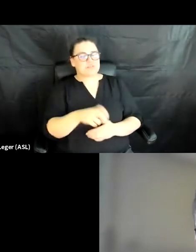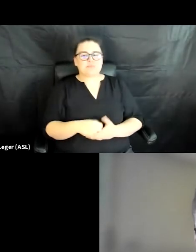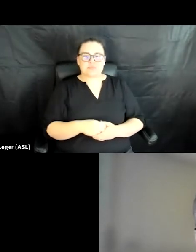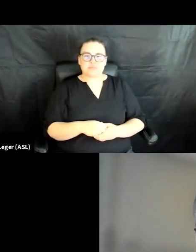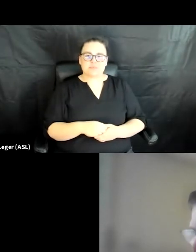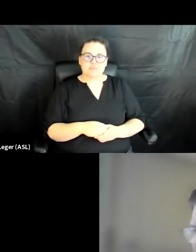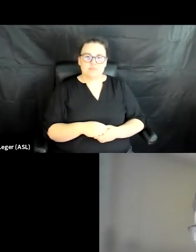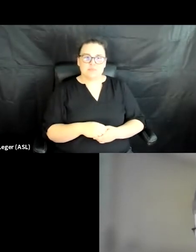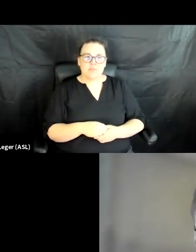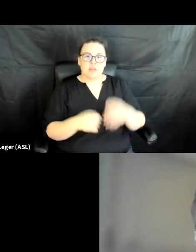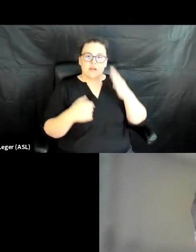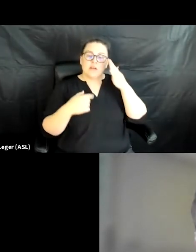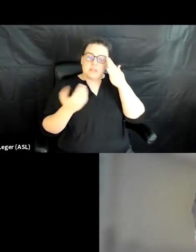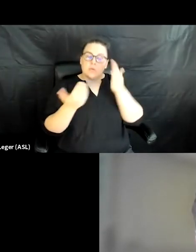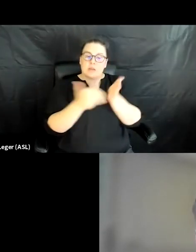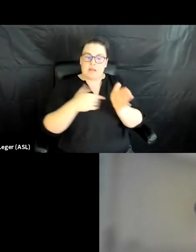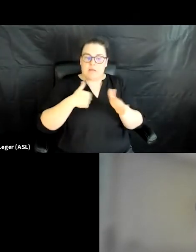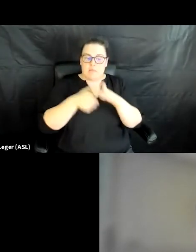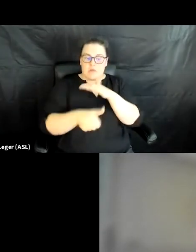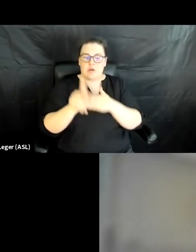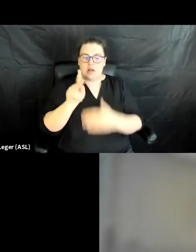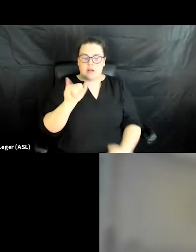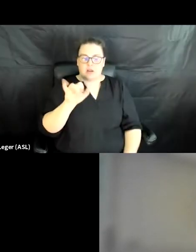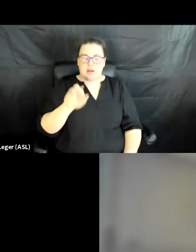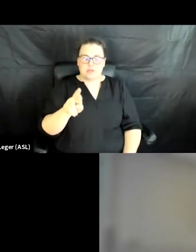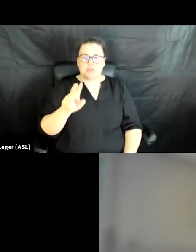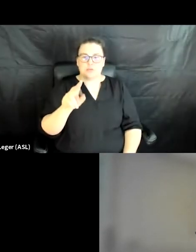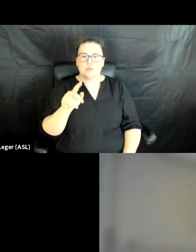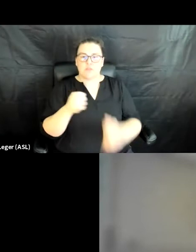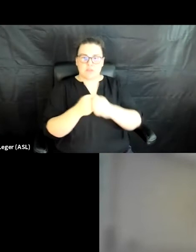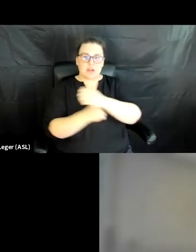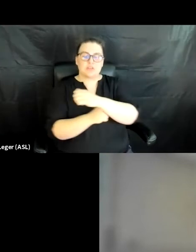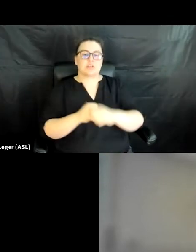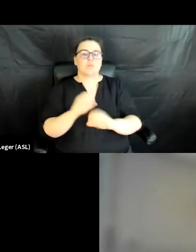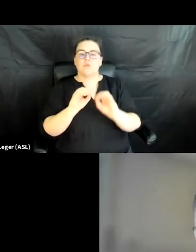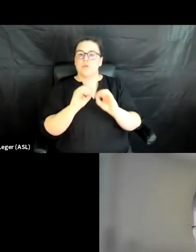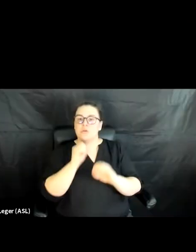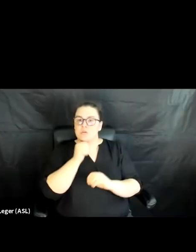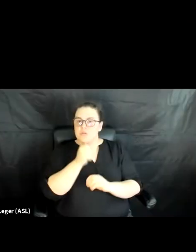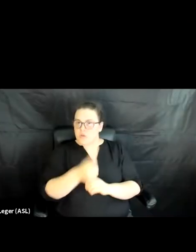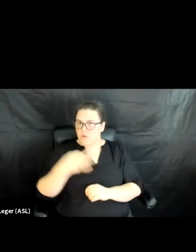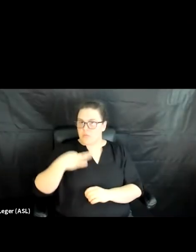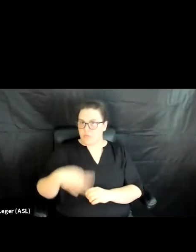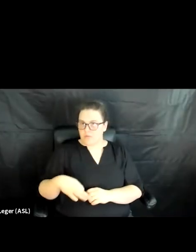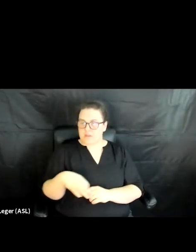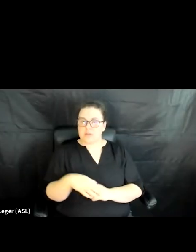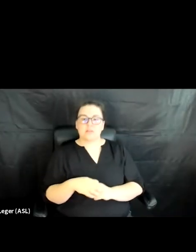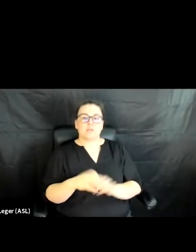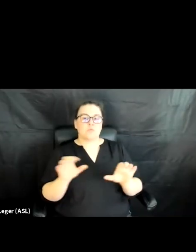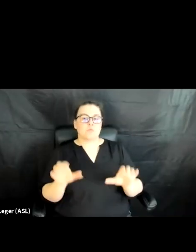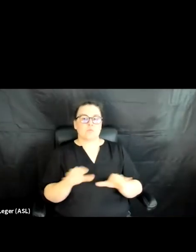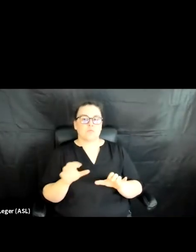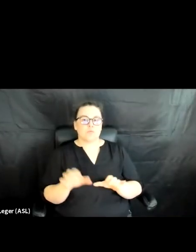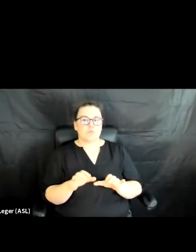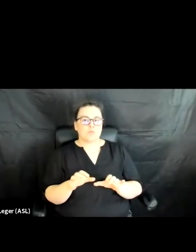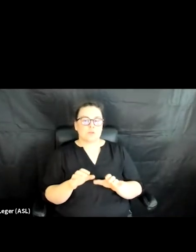Kaiser Family Foundation. We're a nonpartisan, nonprofit research institute. We do examine the healthcare system and how